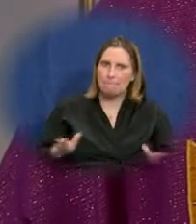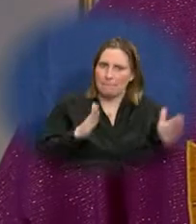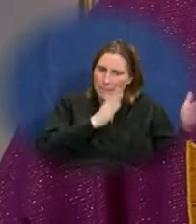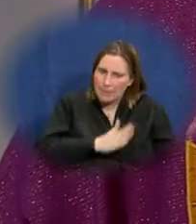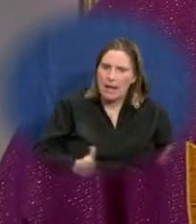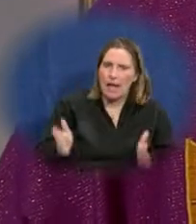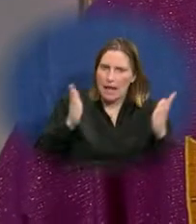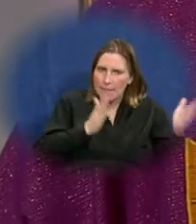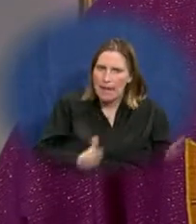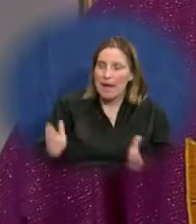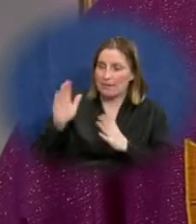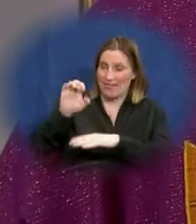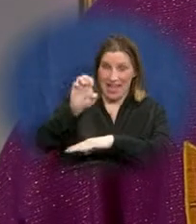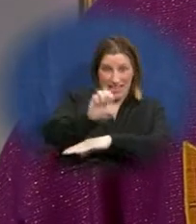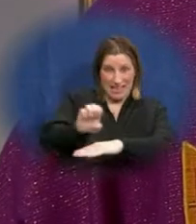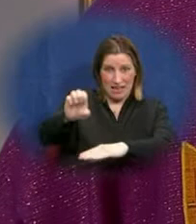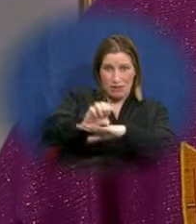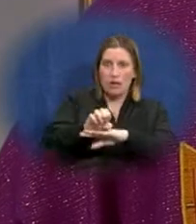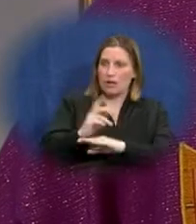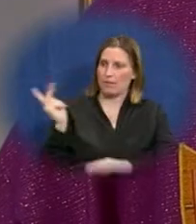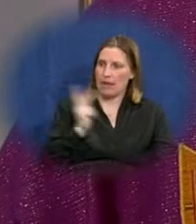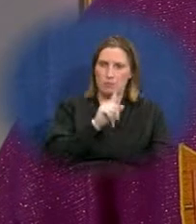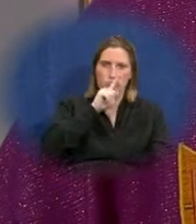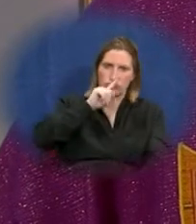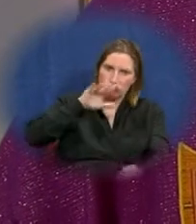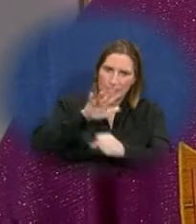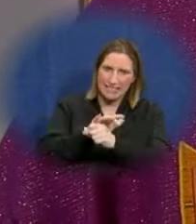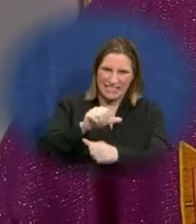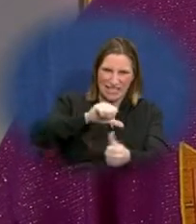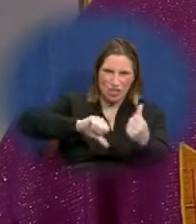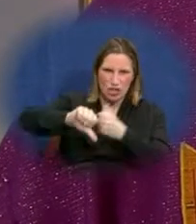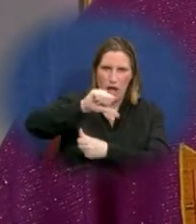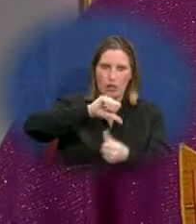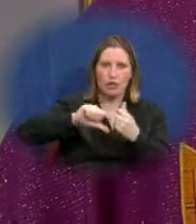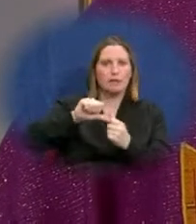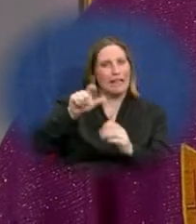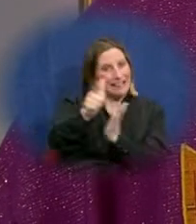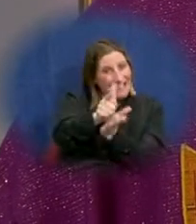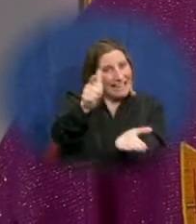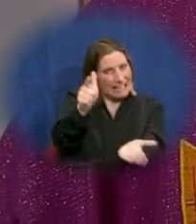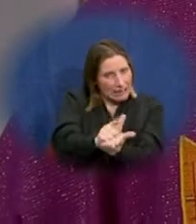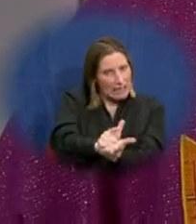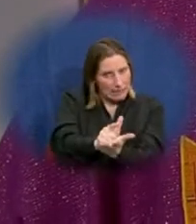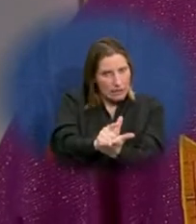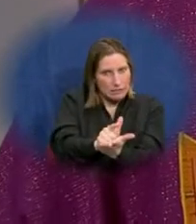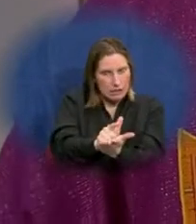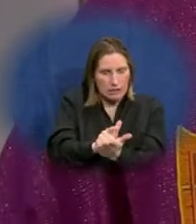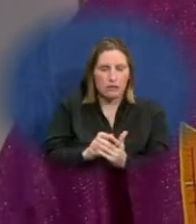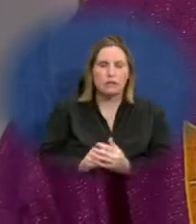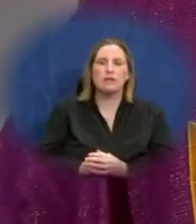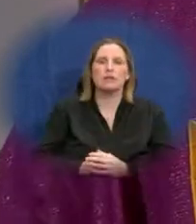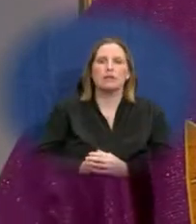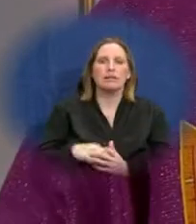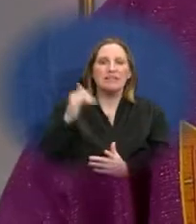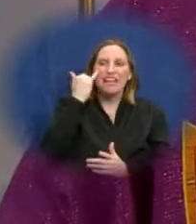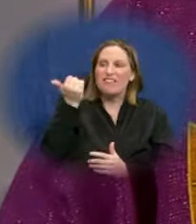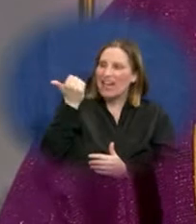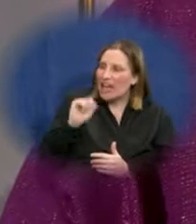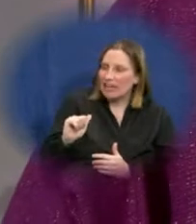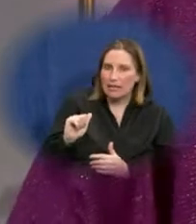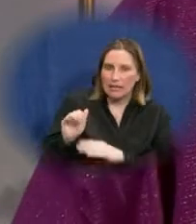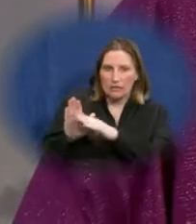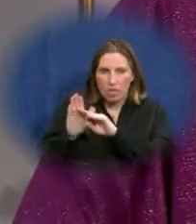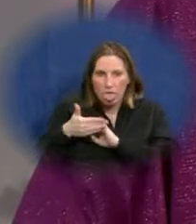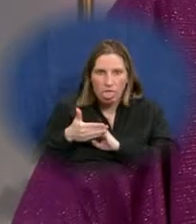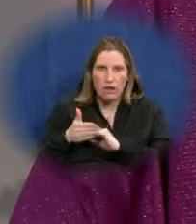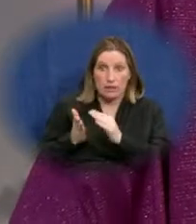of betrothal, that they were highly committed to each other, again, in a very legal kind of way. And so if there was ever any infidelity during